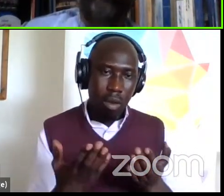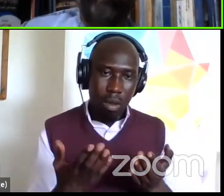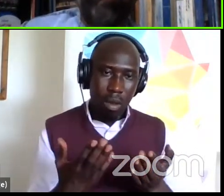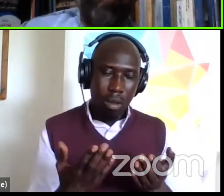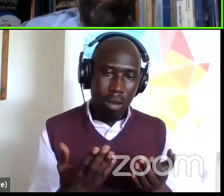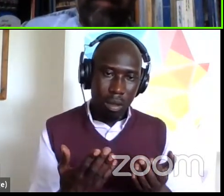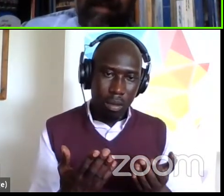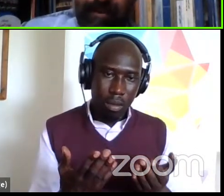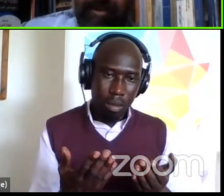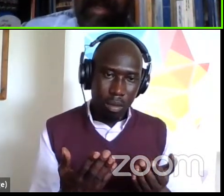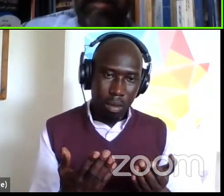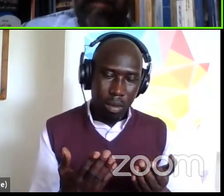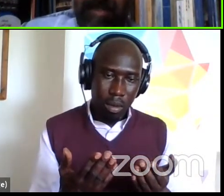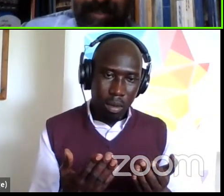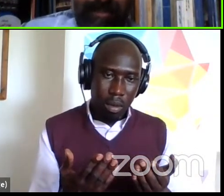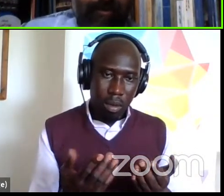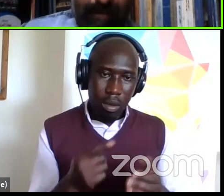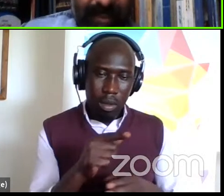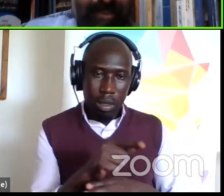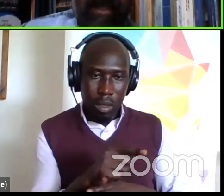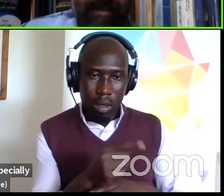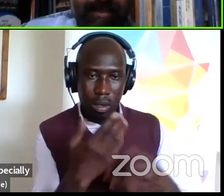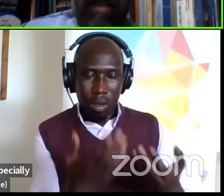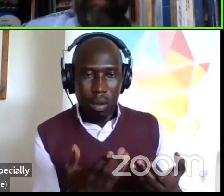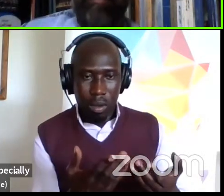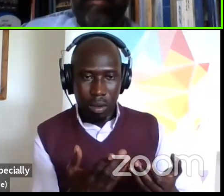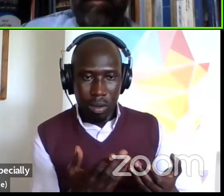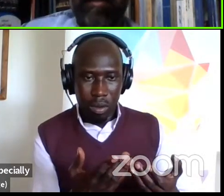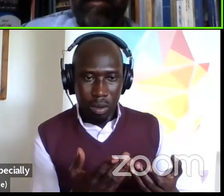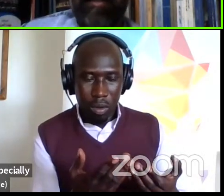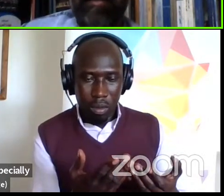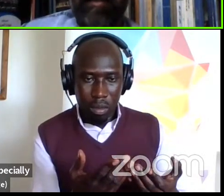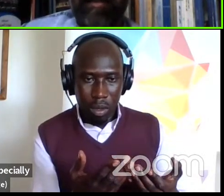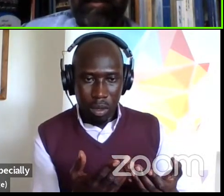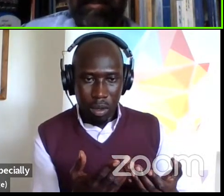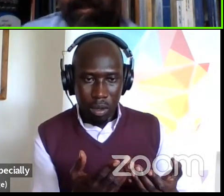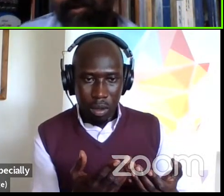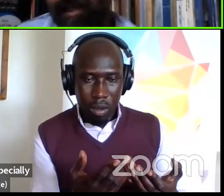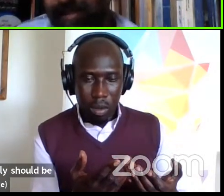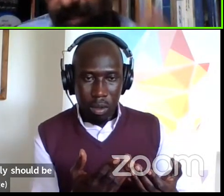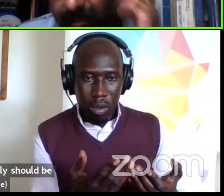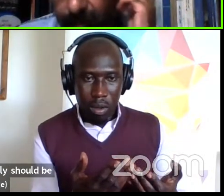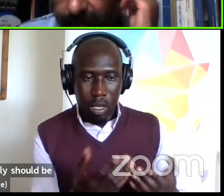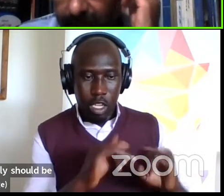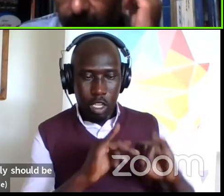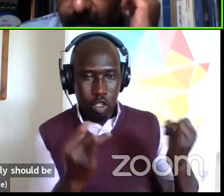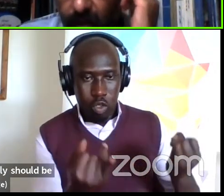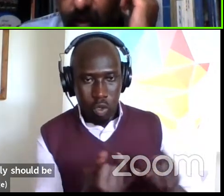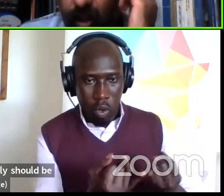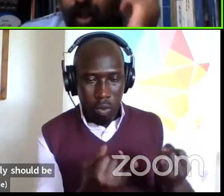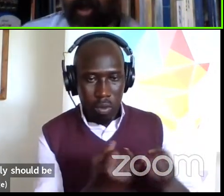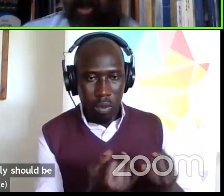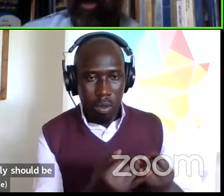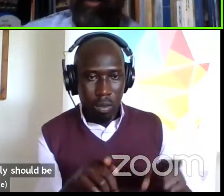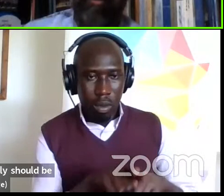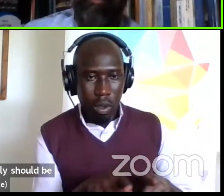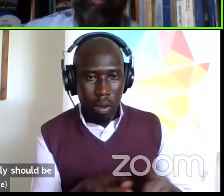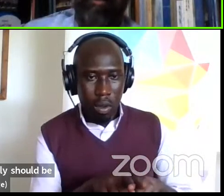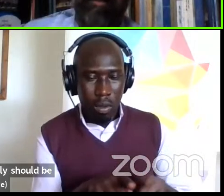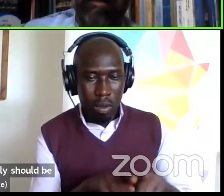independent institution, especially it should be judicially institution, I think it will be also